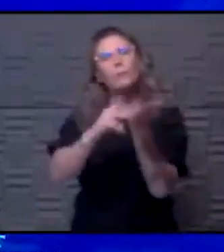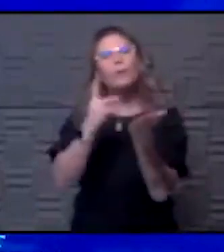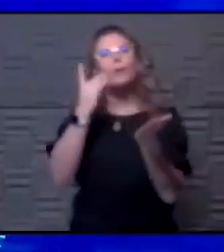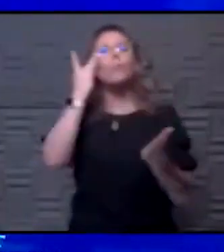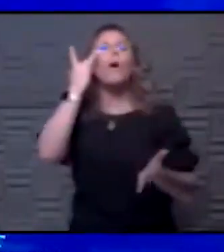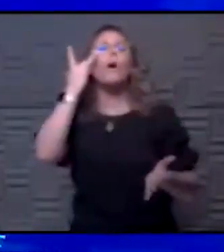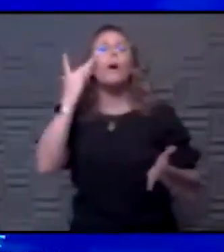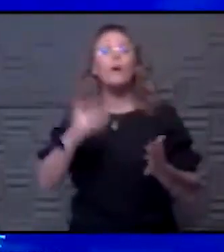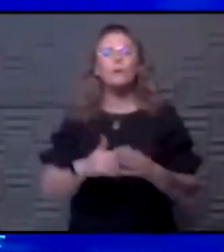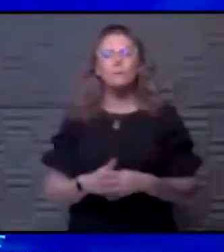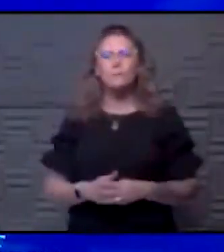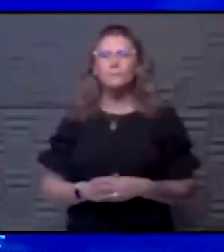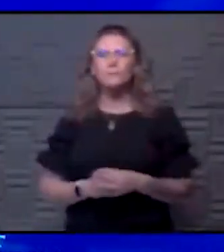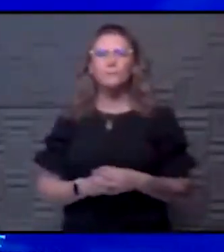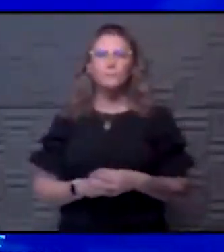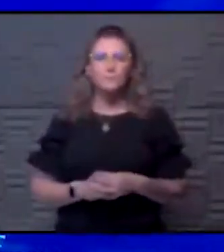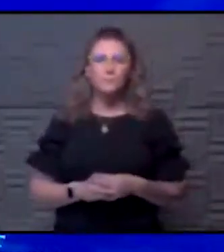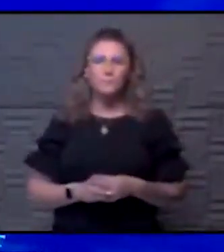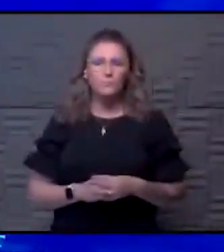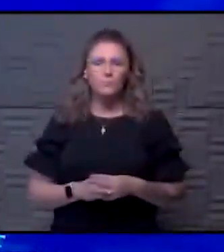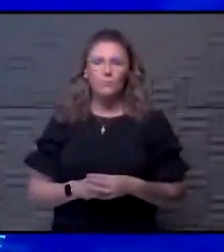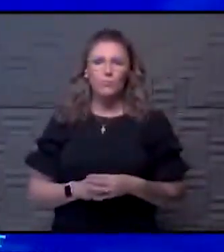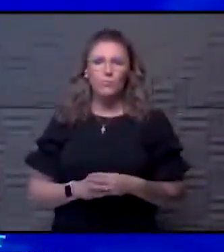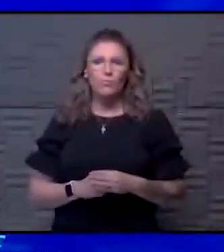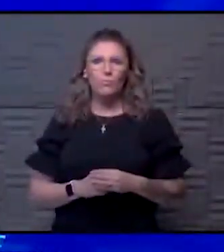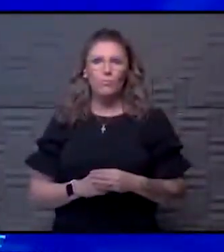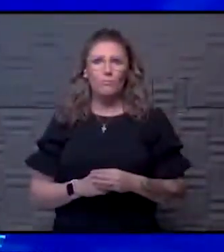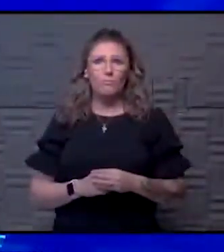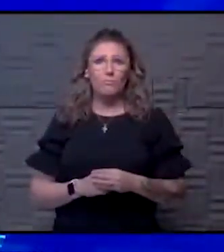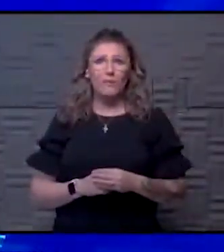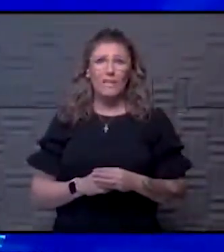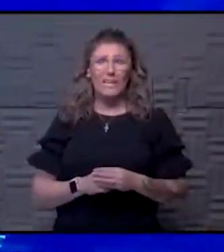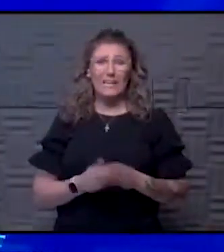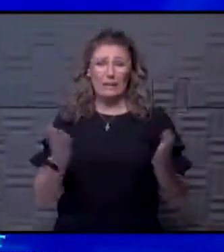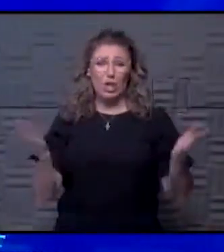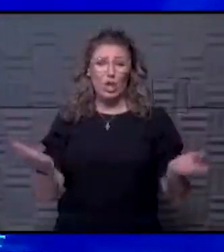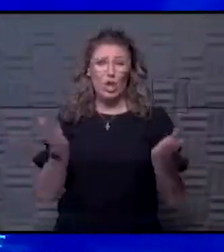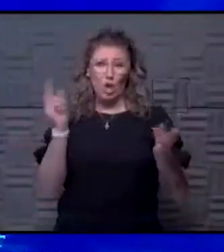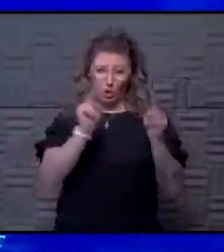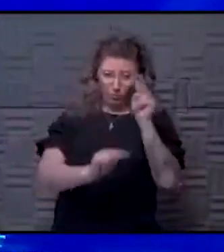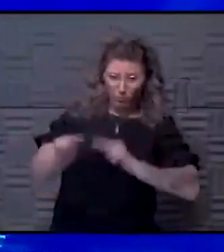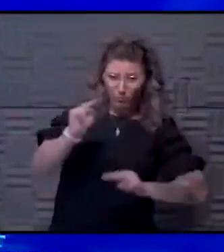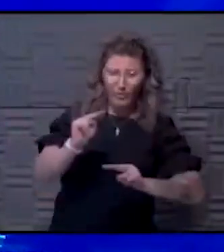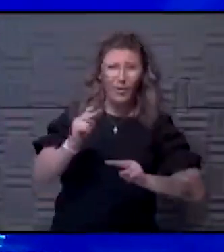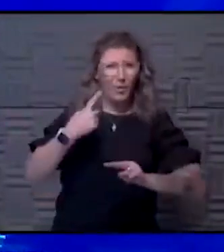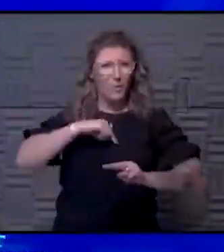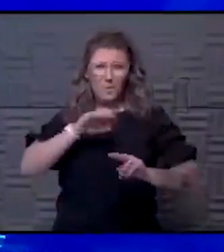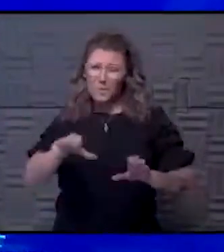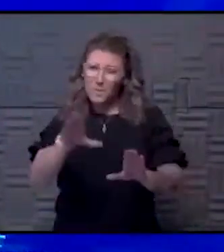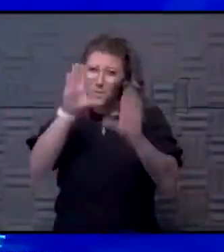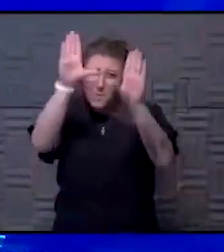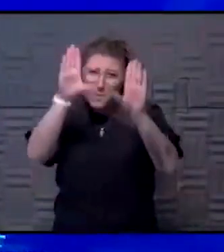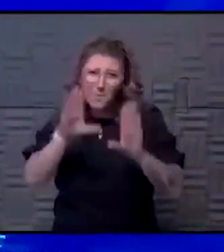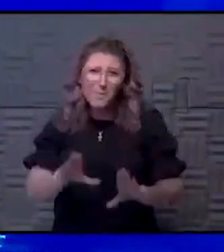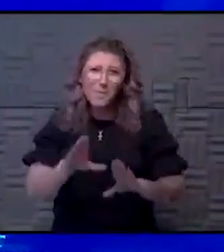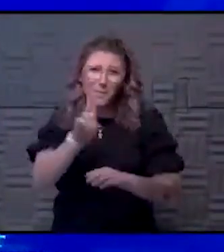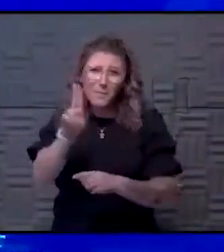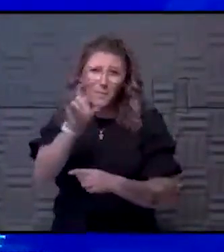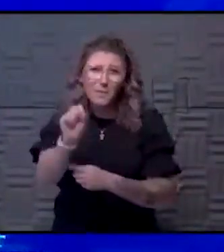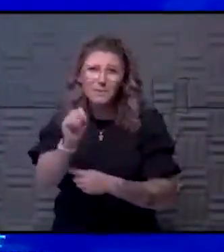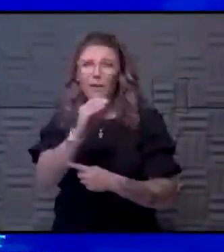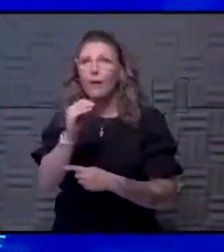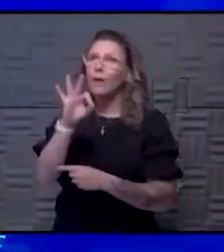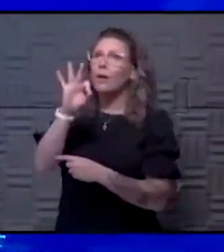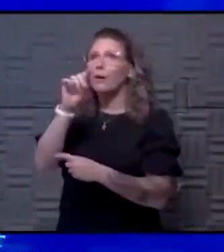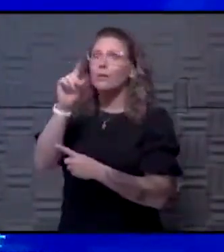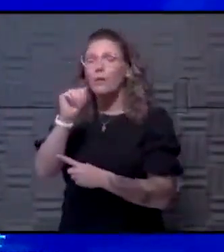thing. We do a really good job of surveillance in the United States. That's why the FDA, even though people get upset that it takes too